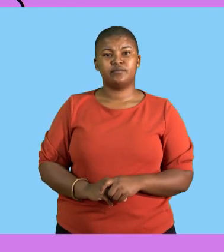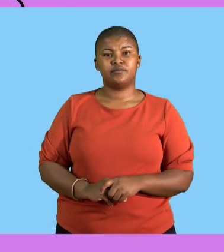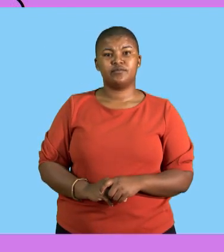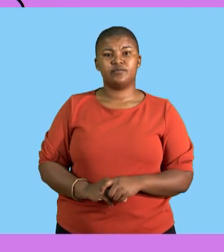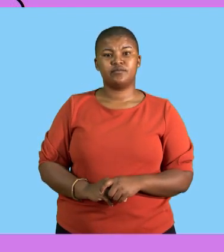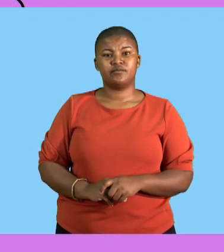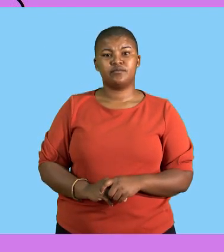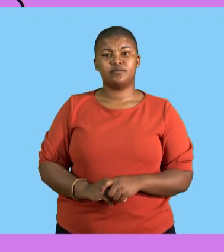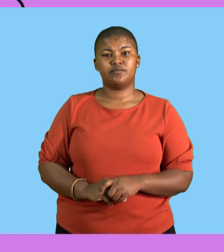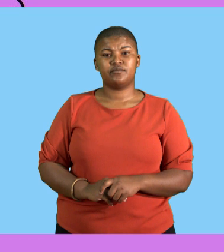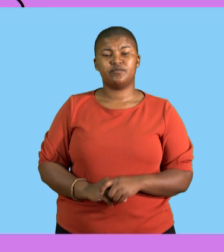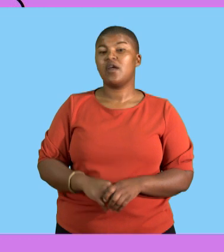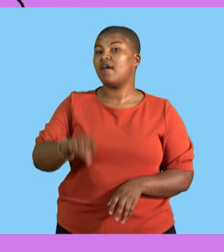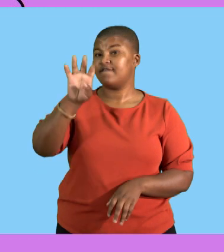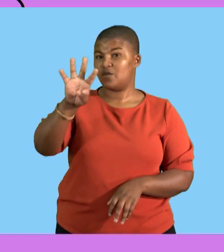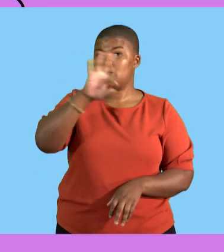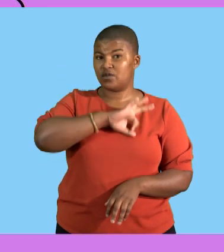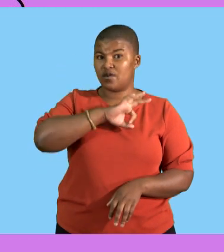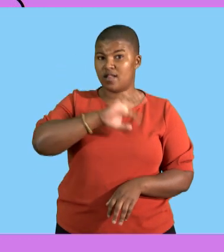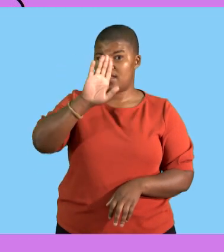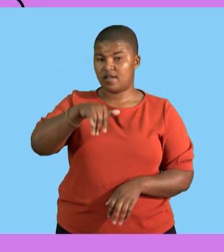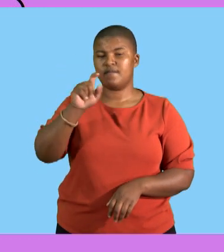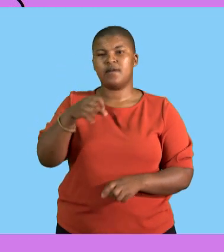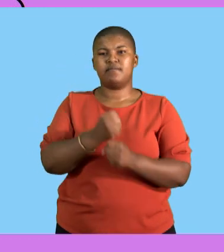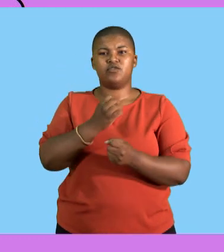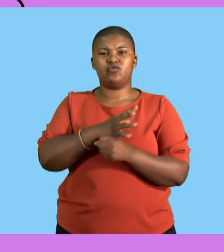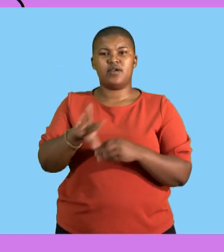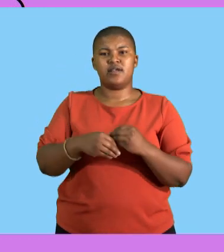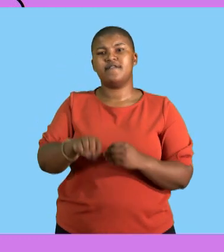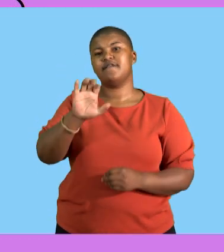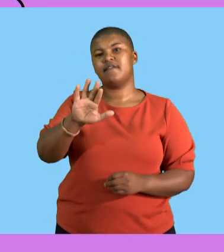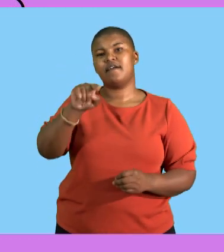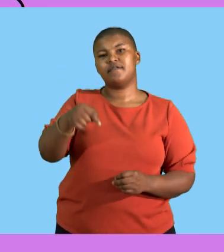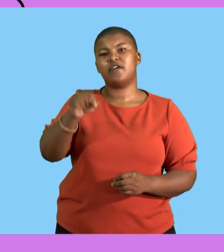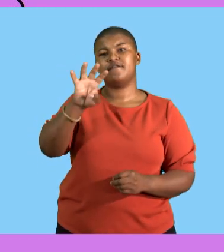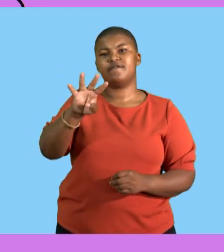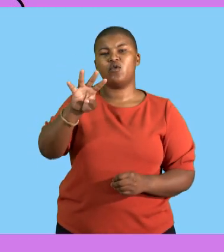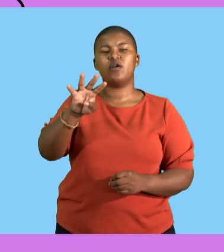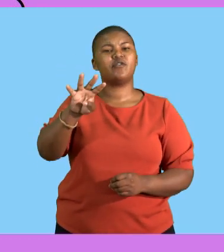4 salaries. So let us arrange them accordingly. We have